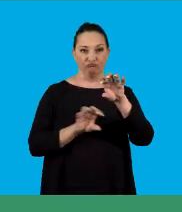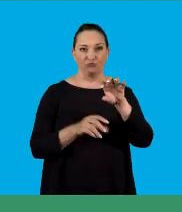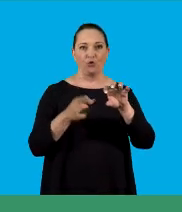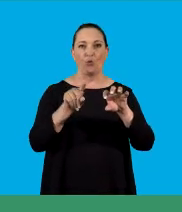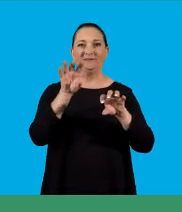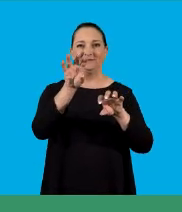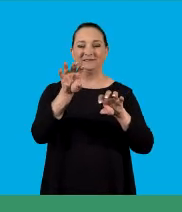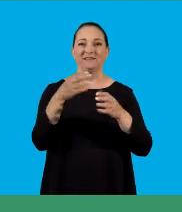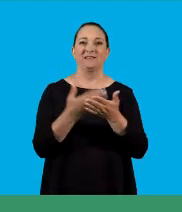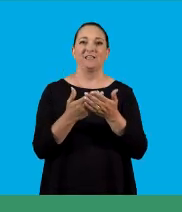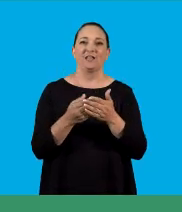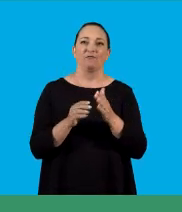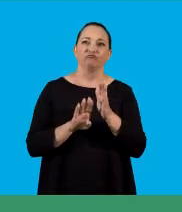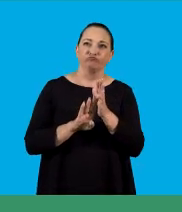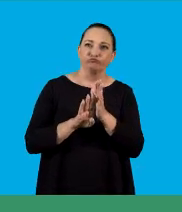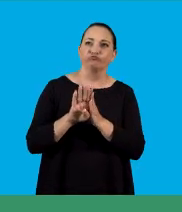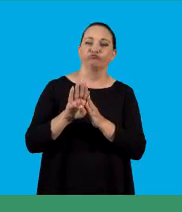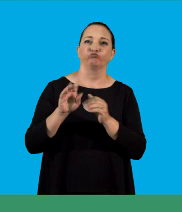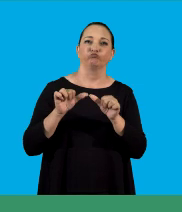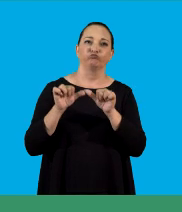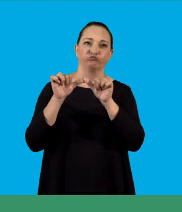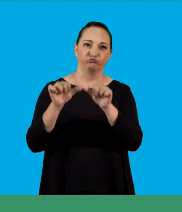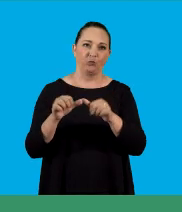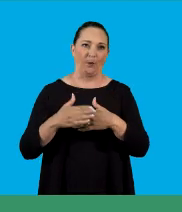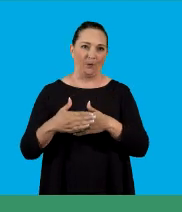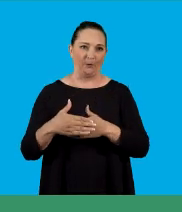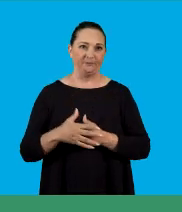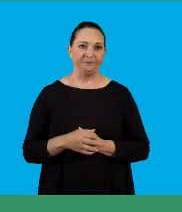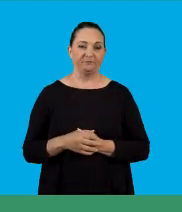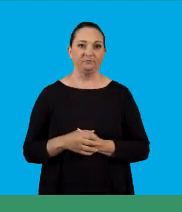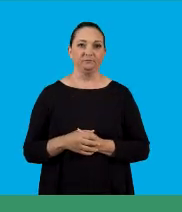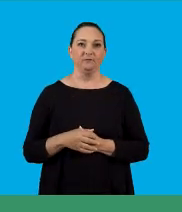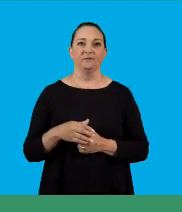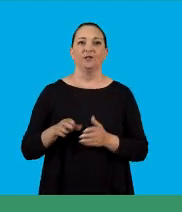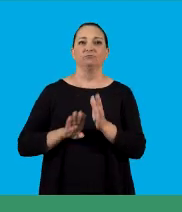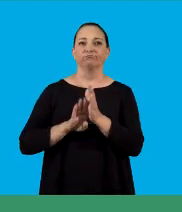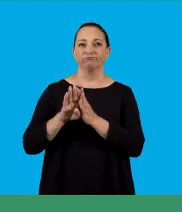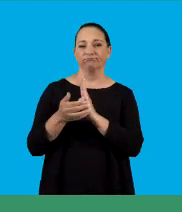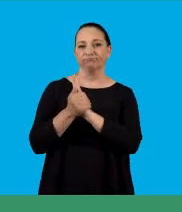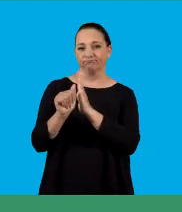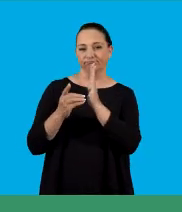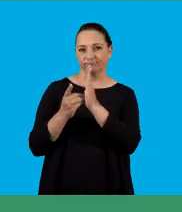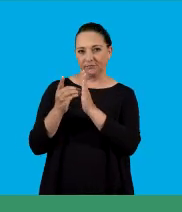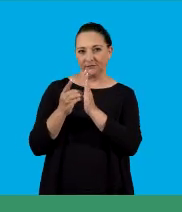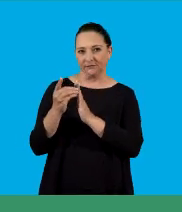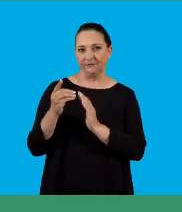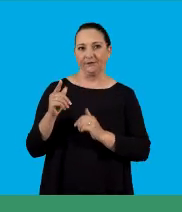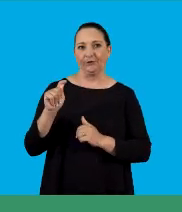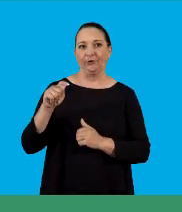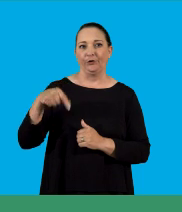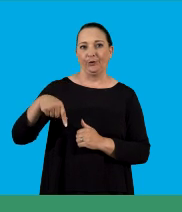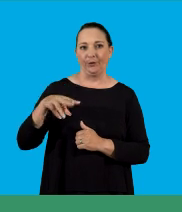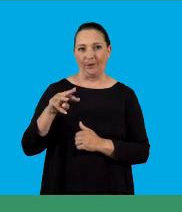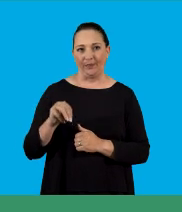continuous improvement to processes and systems. We'll further look into continuous skills development as a TQM